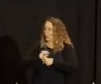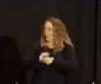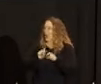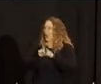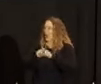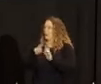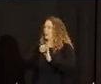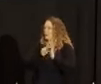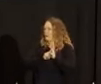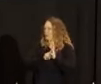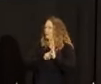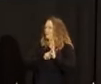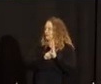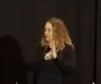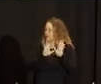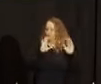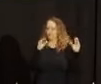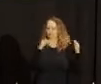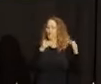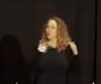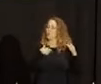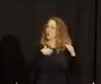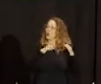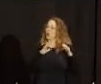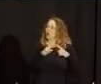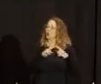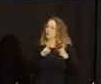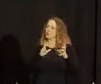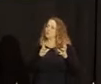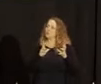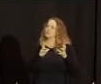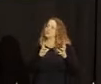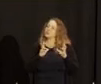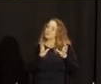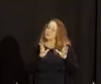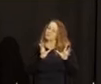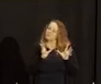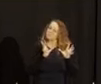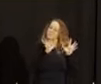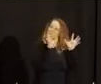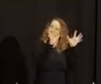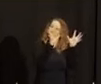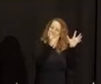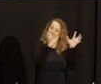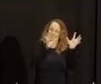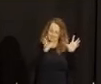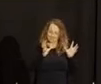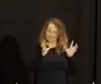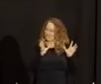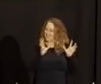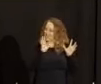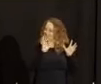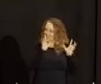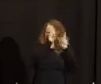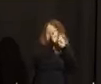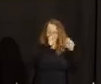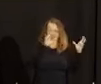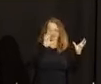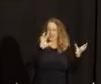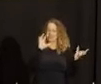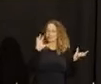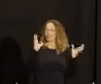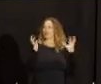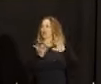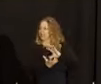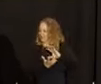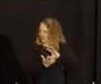policy office, in part, is to push back on that narrative. And pushing back on that narrative not only